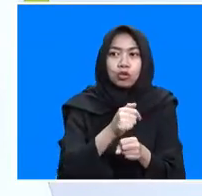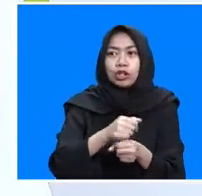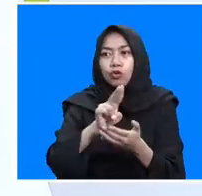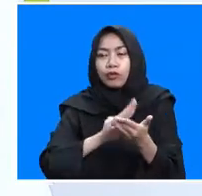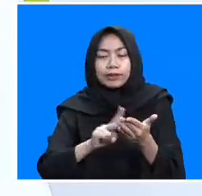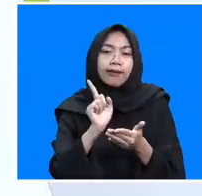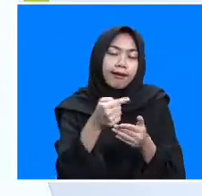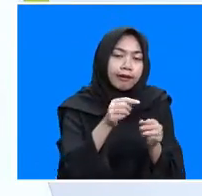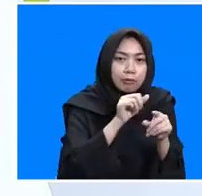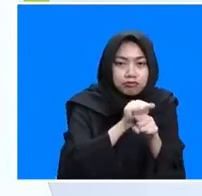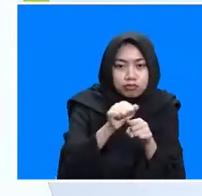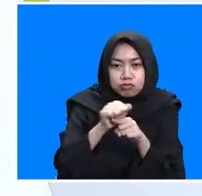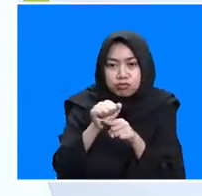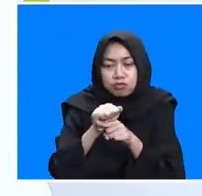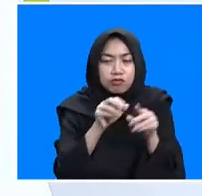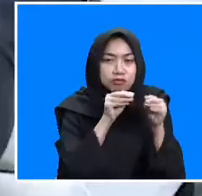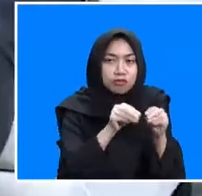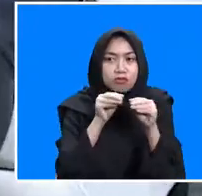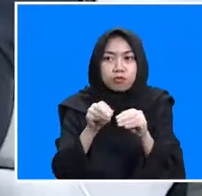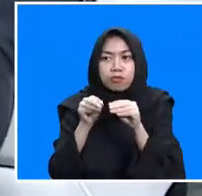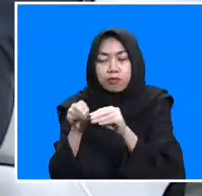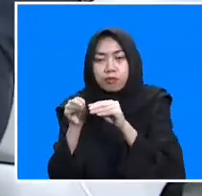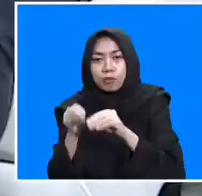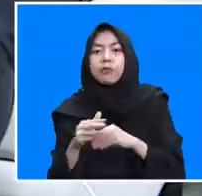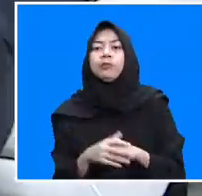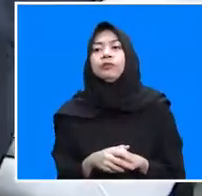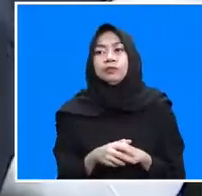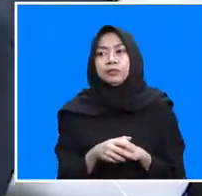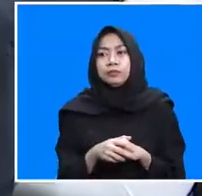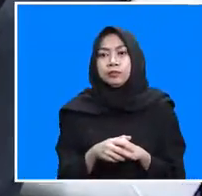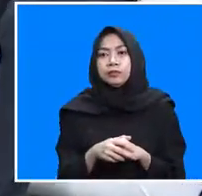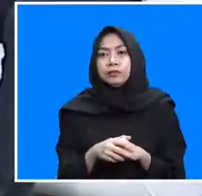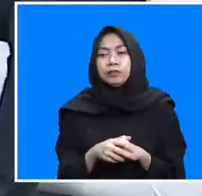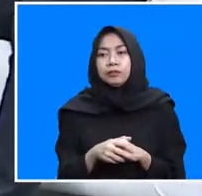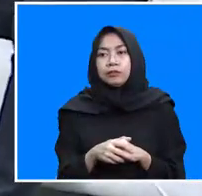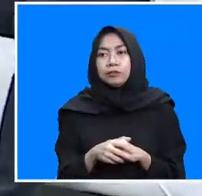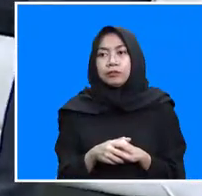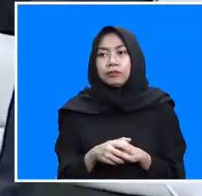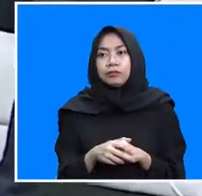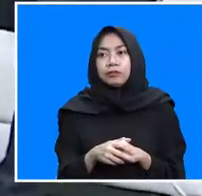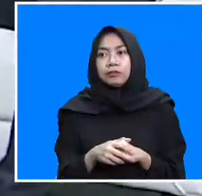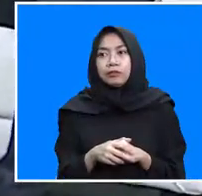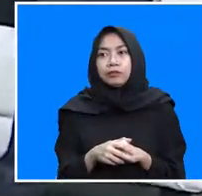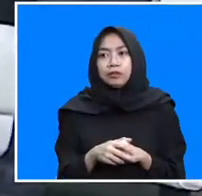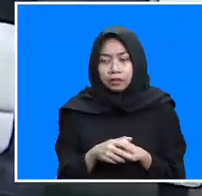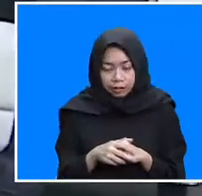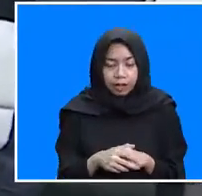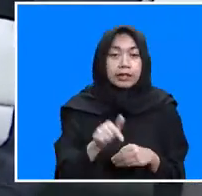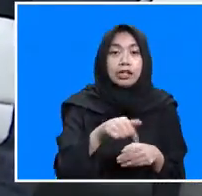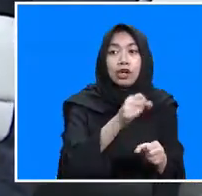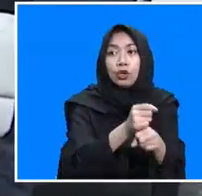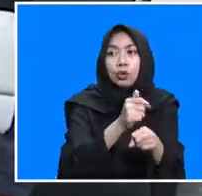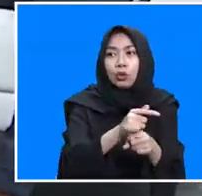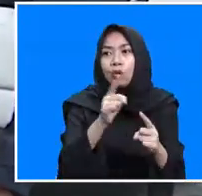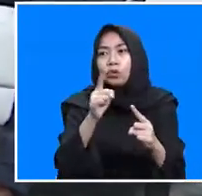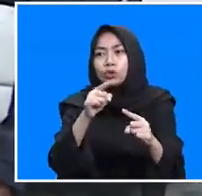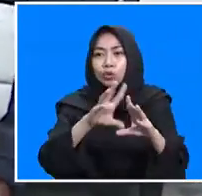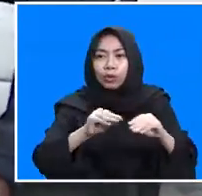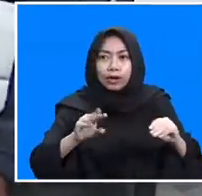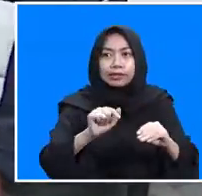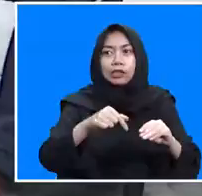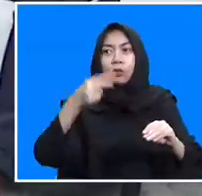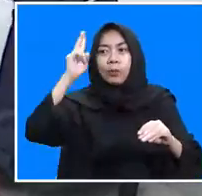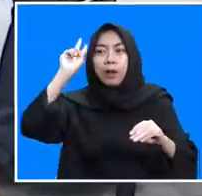workforce. Nice. And I think what the Australian government is doing is really focusing on that supply side of things. Mm-hmm. It's really about making